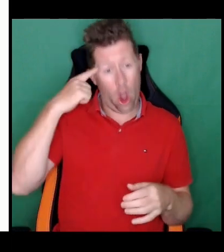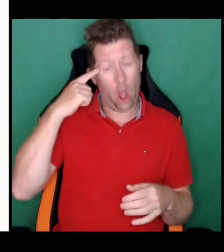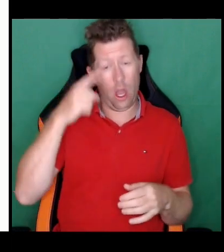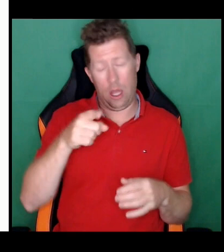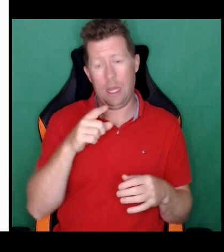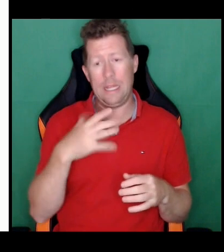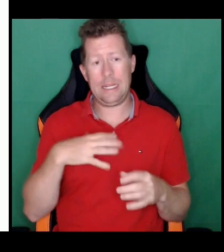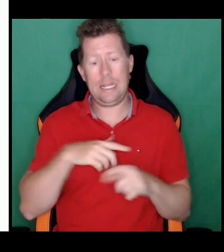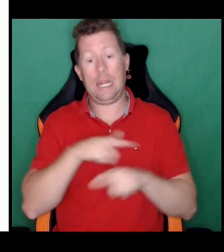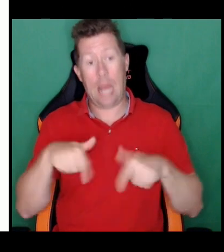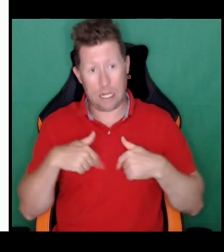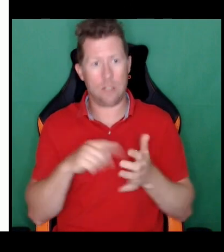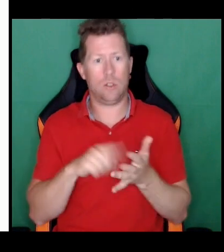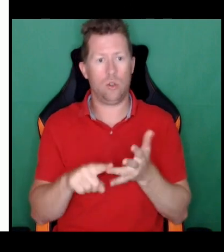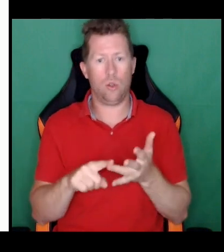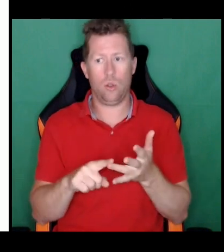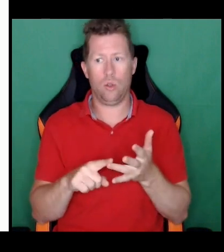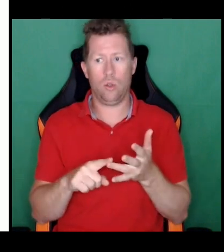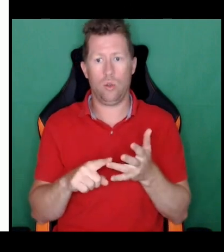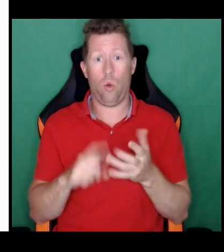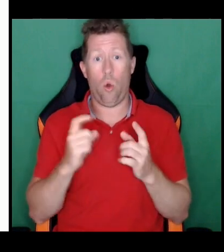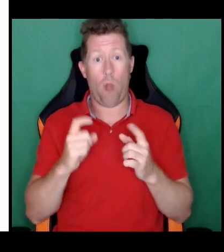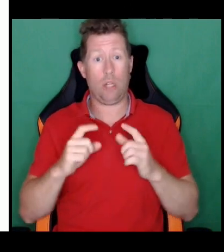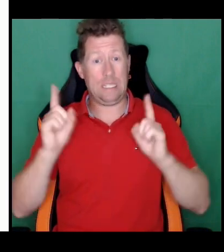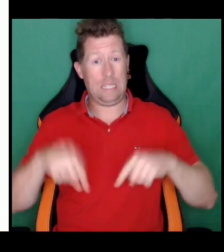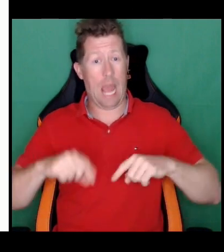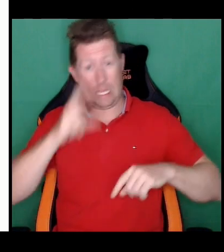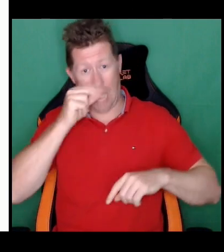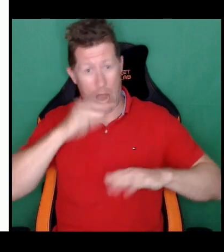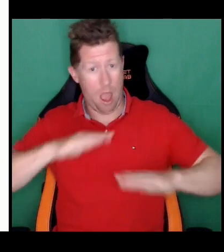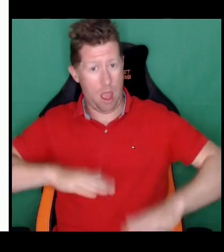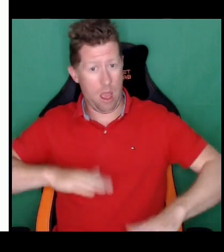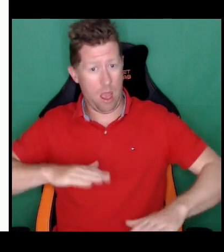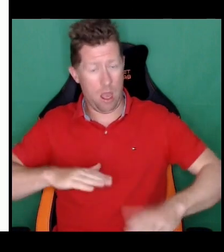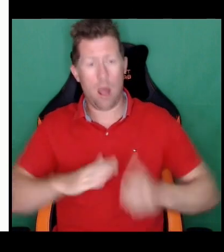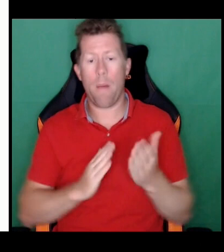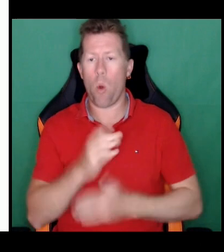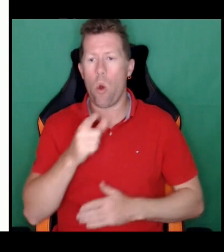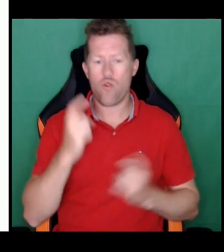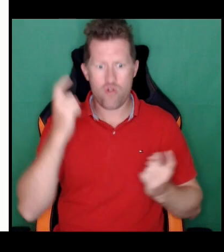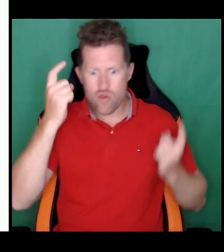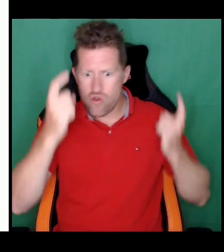also need us to go younger with this age group. So because they're highly curious,